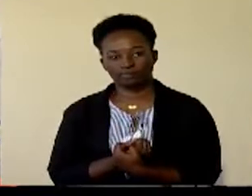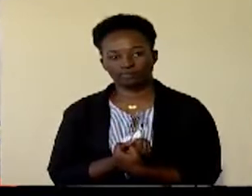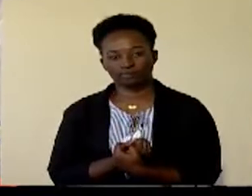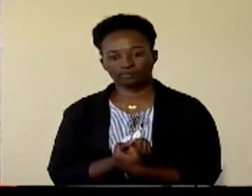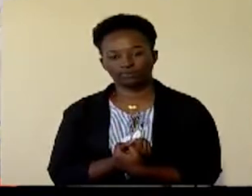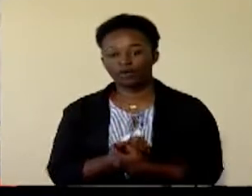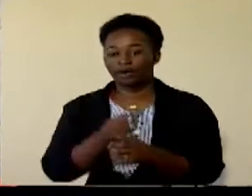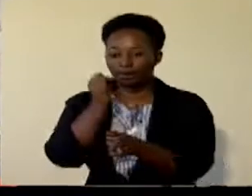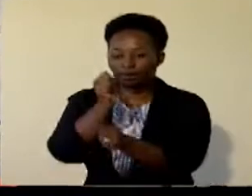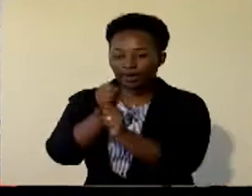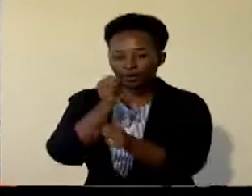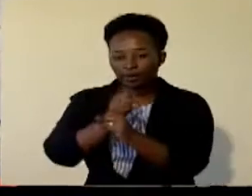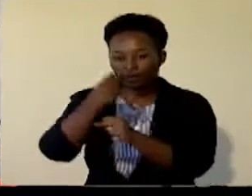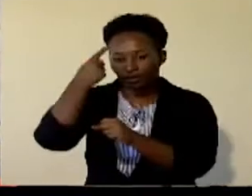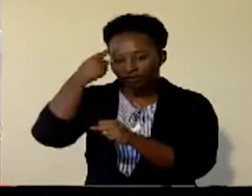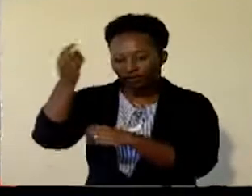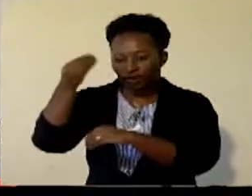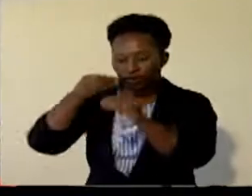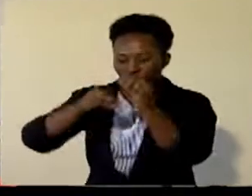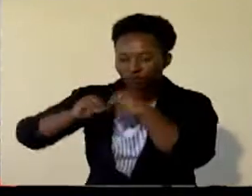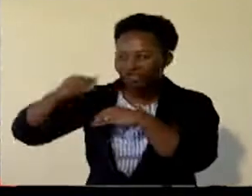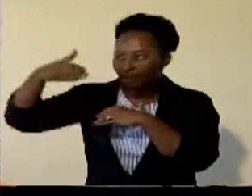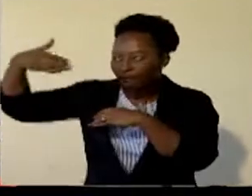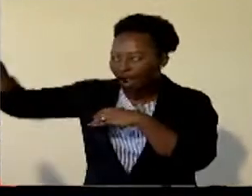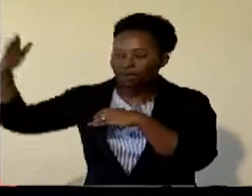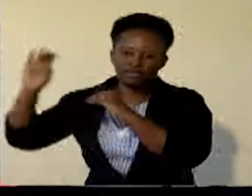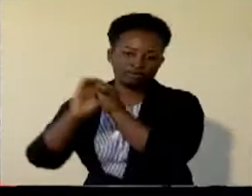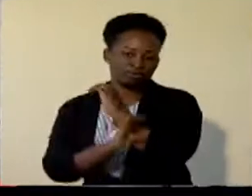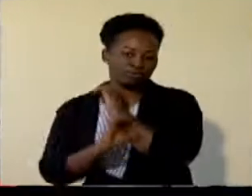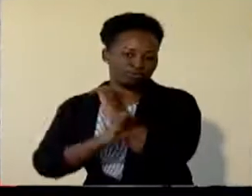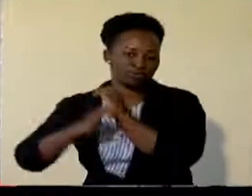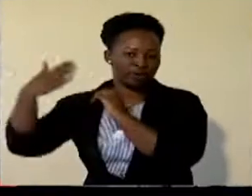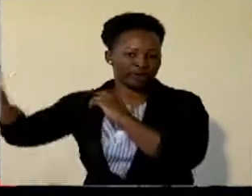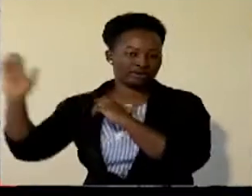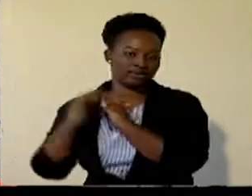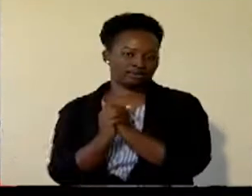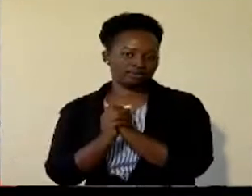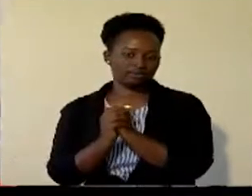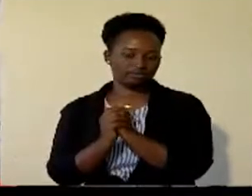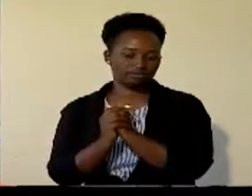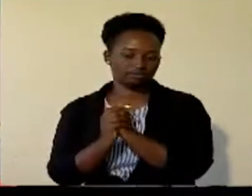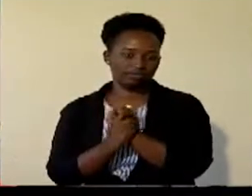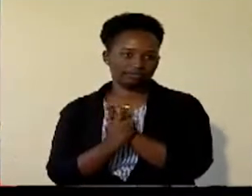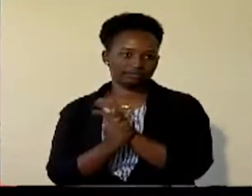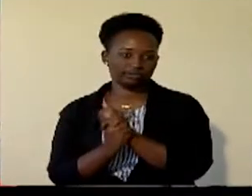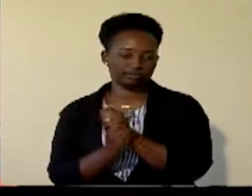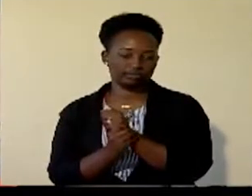mainly for the foreign market. Mainly for the foreign